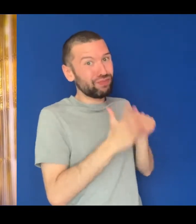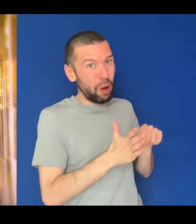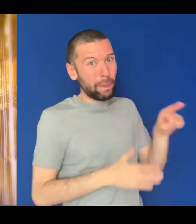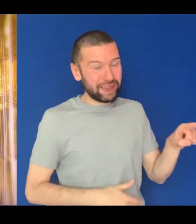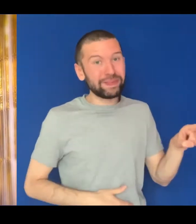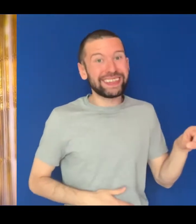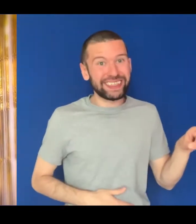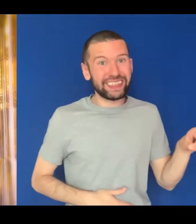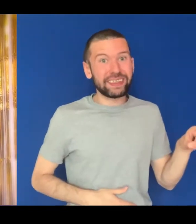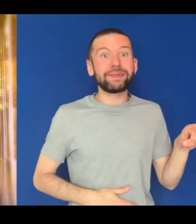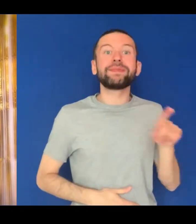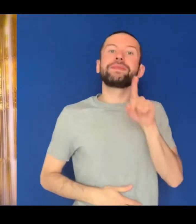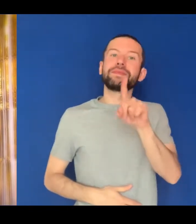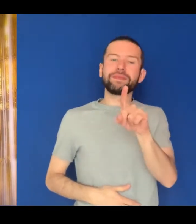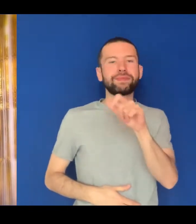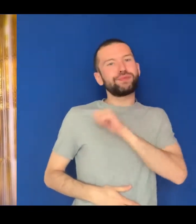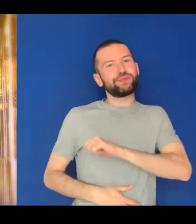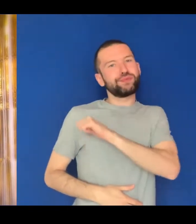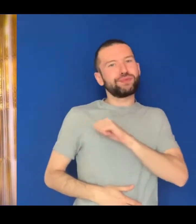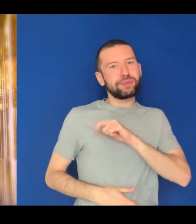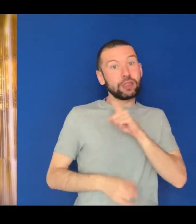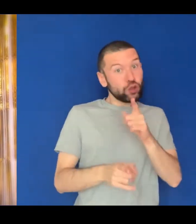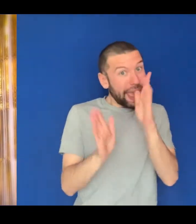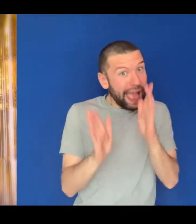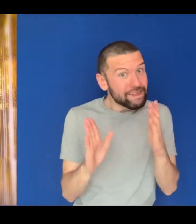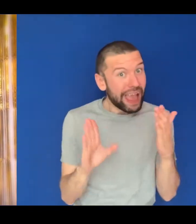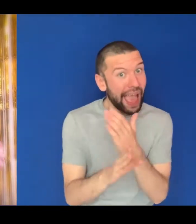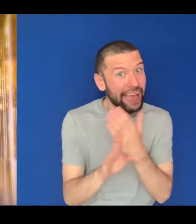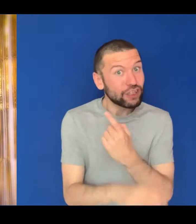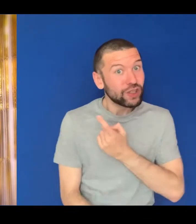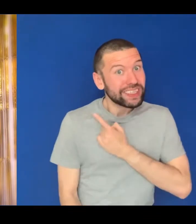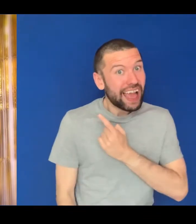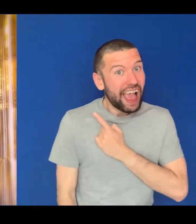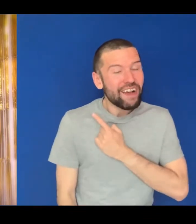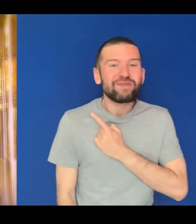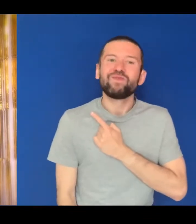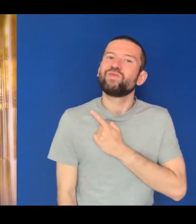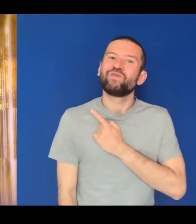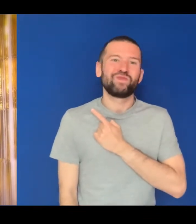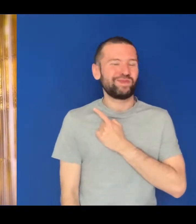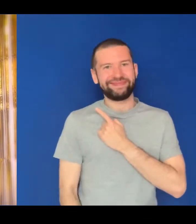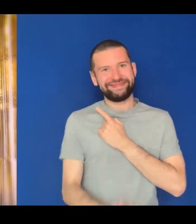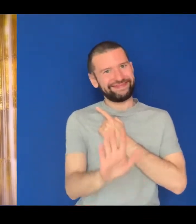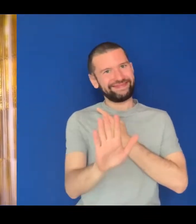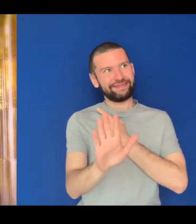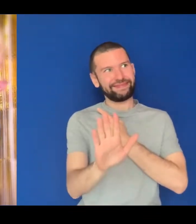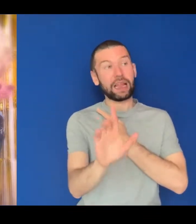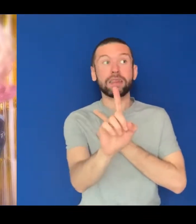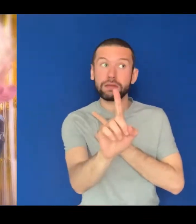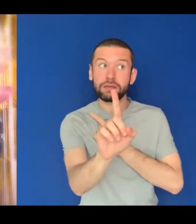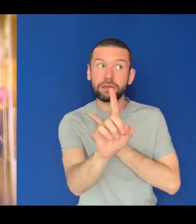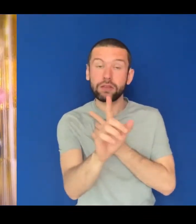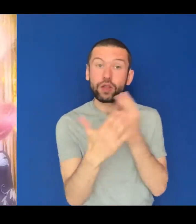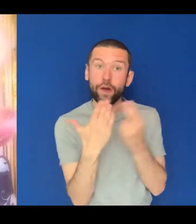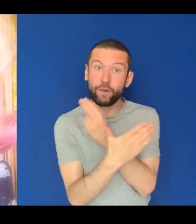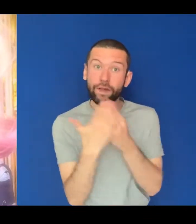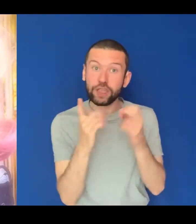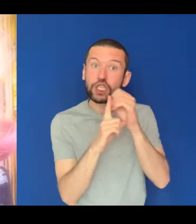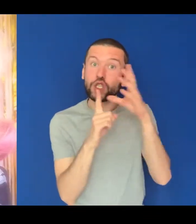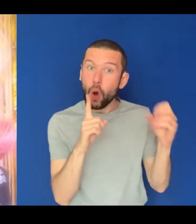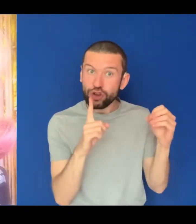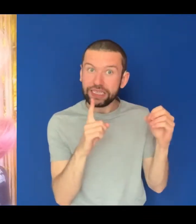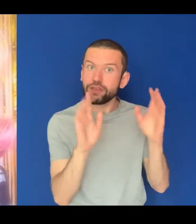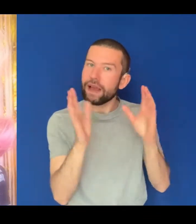that issue, and I'll be honest, if you've got to hide even a smidge of yourself when dating, well, unless it's that you vote for